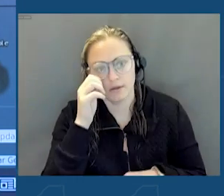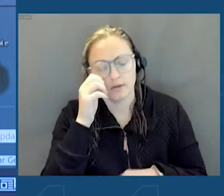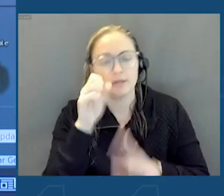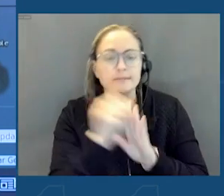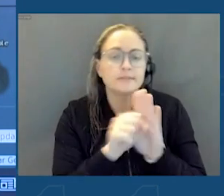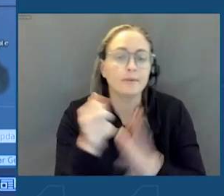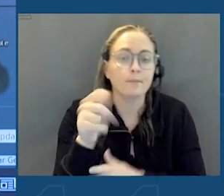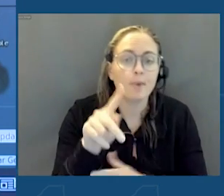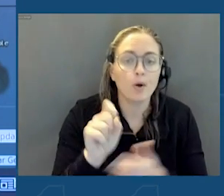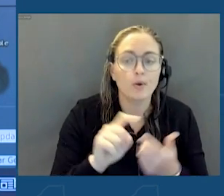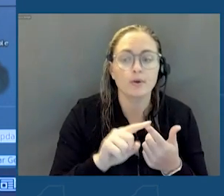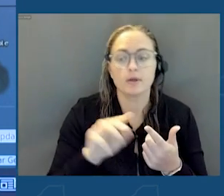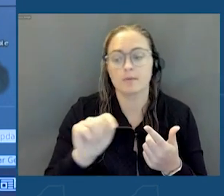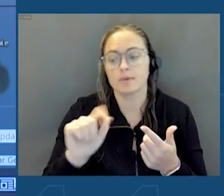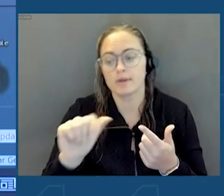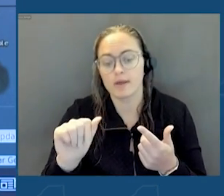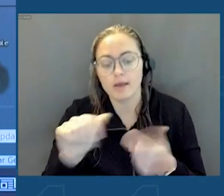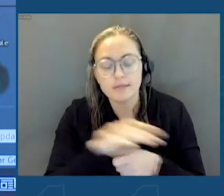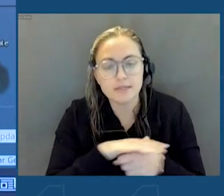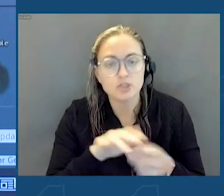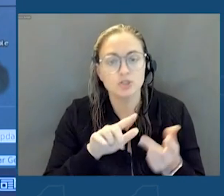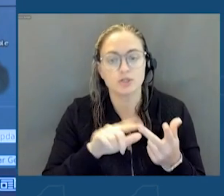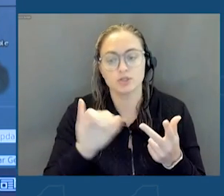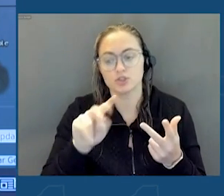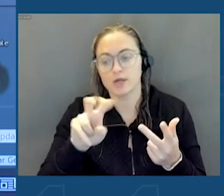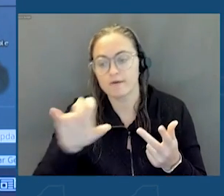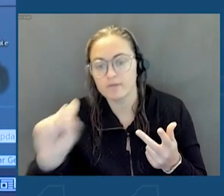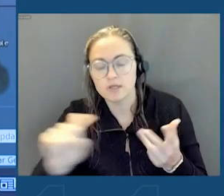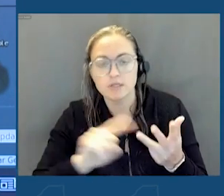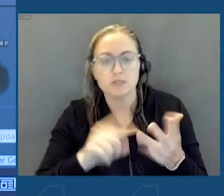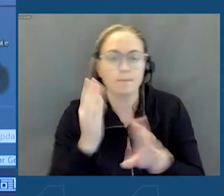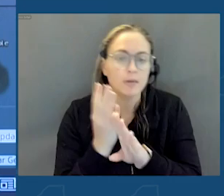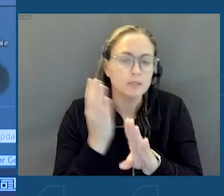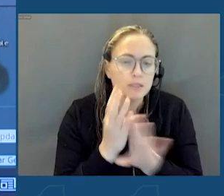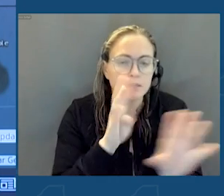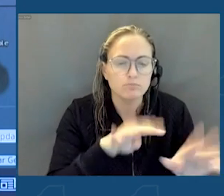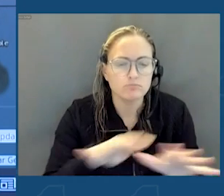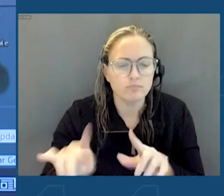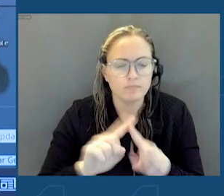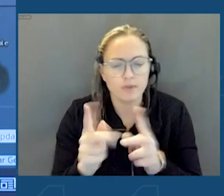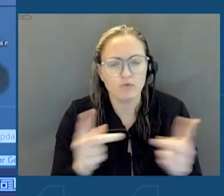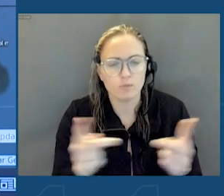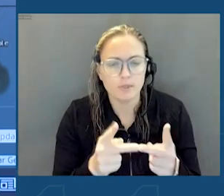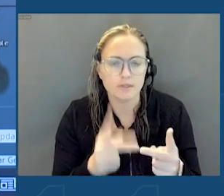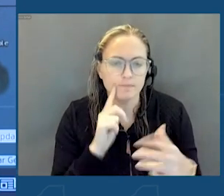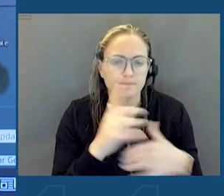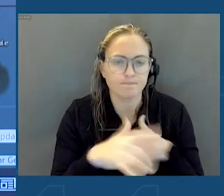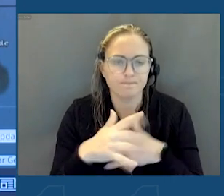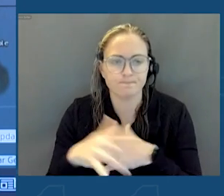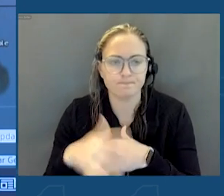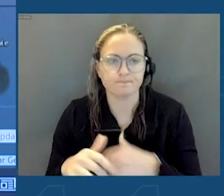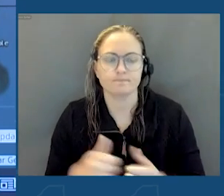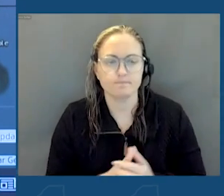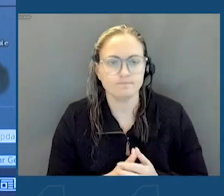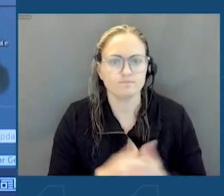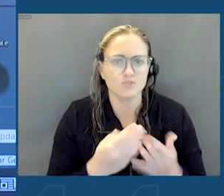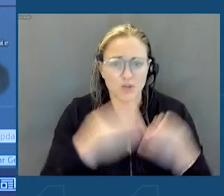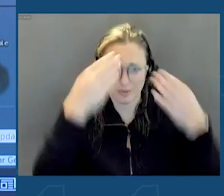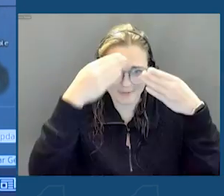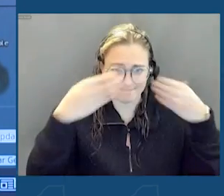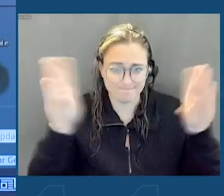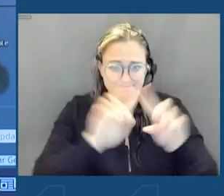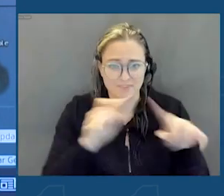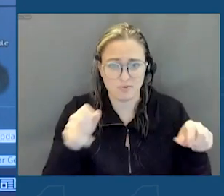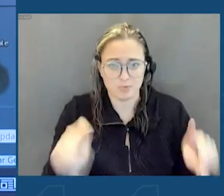parks, MTA stations, Javits Center, bus terminals. So we're trying to be as open-minded to different